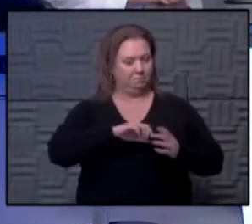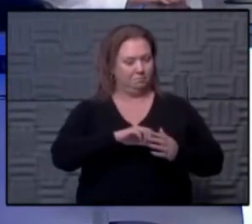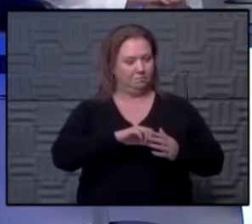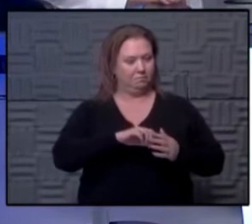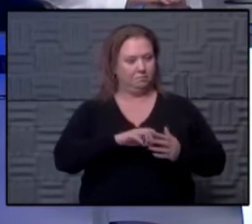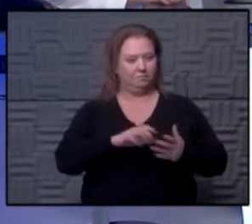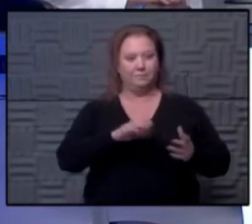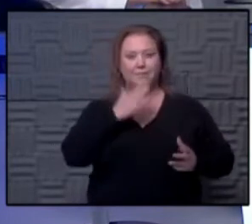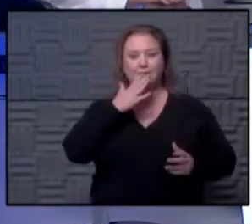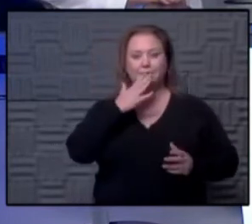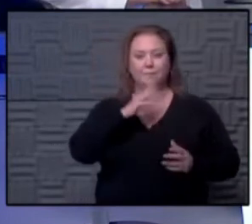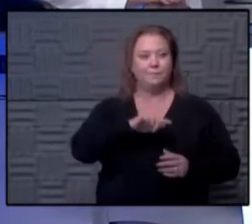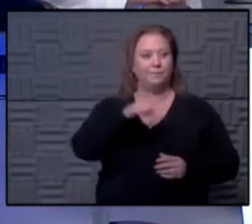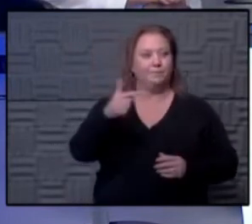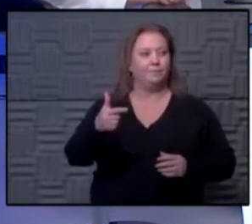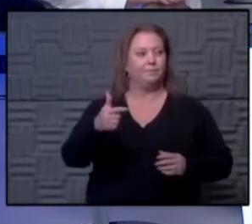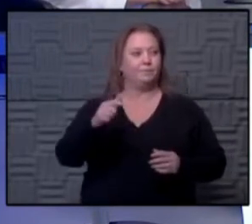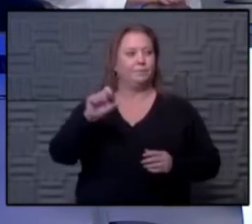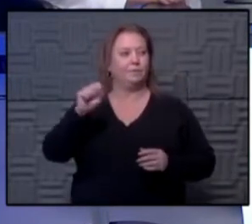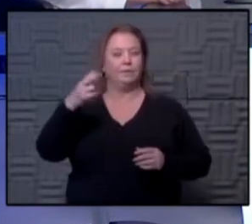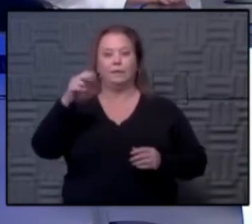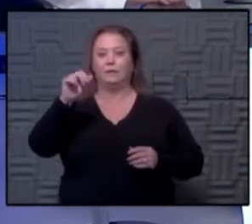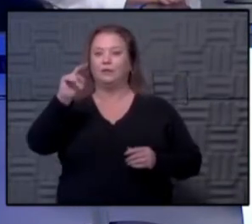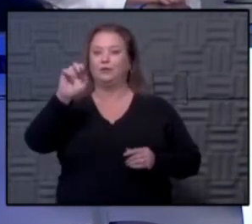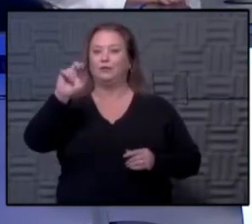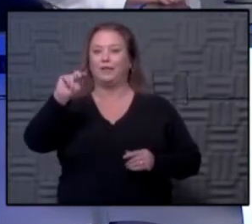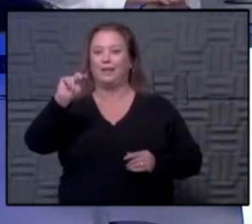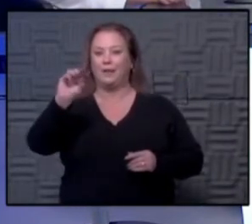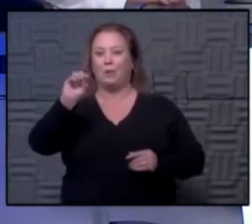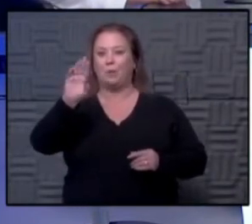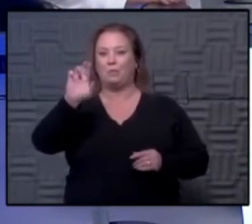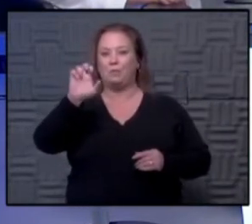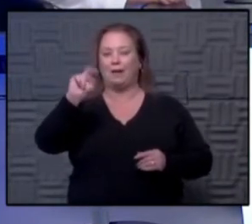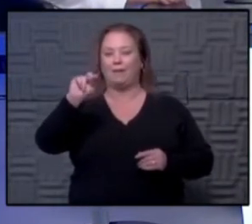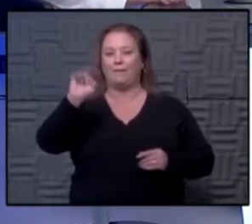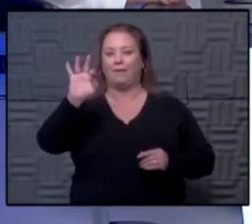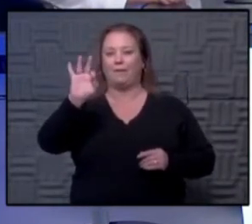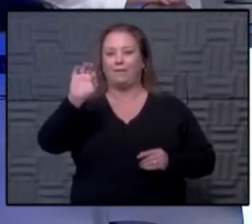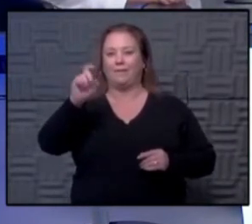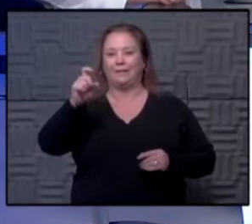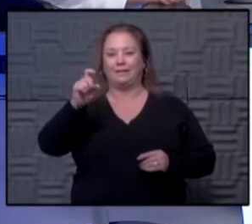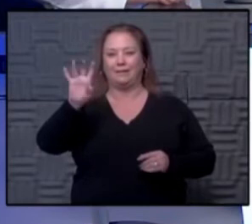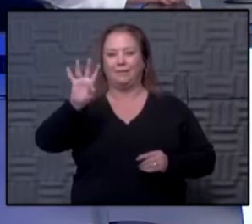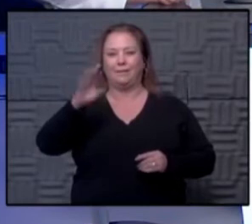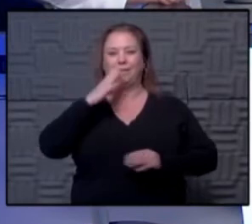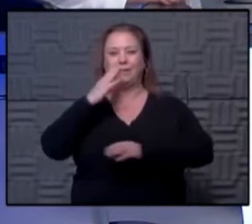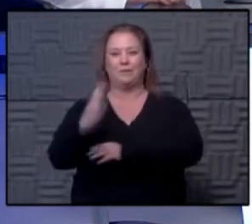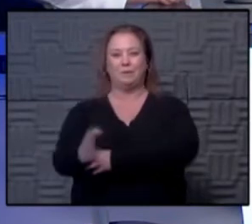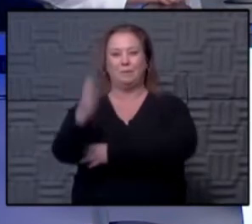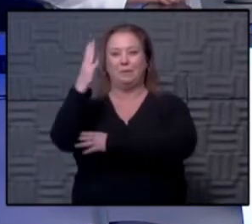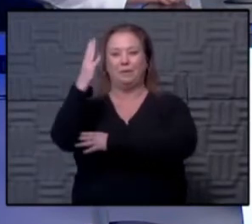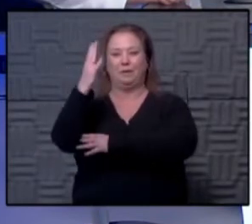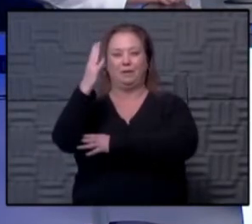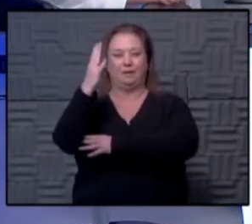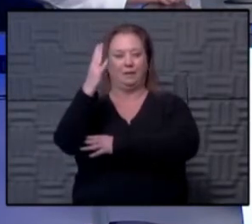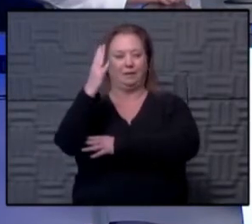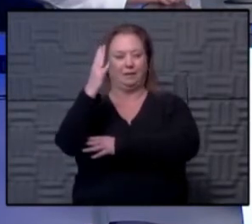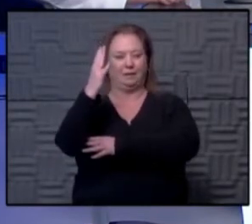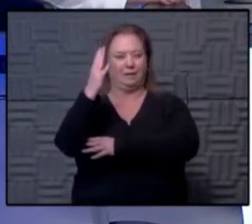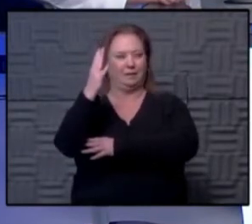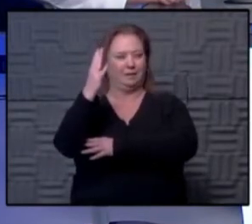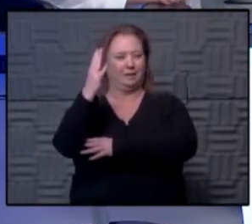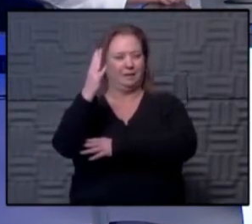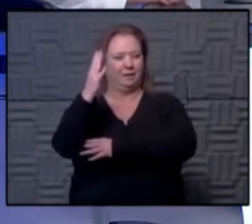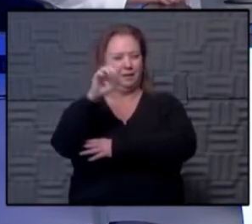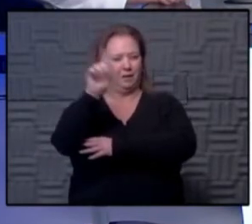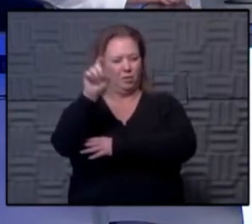No, I'm good. Thank you. All right, let's go to Shannon O'Brien with Fox 4. Shannon? Hey, good morning, guys. I just have a question I